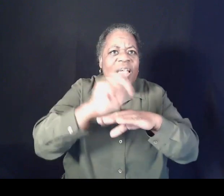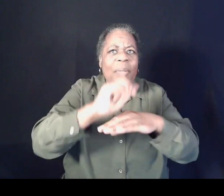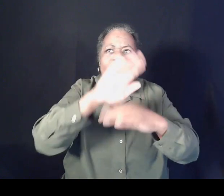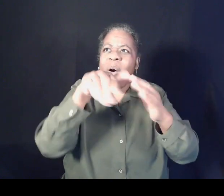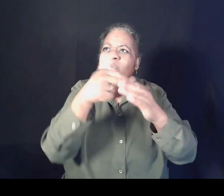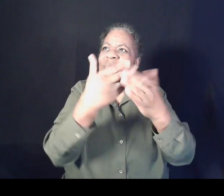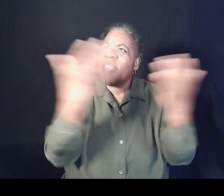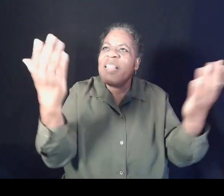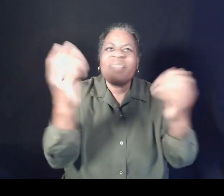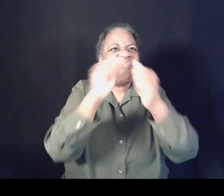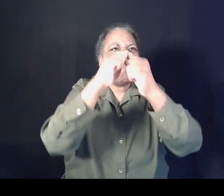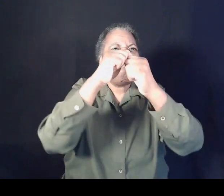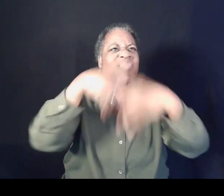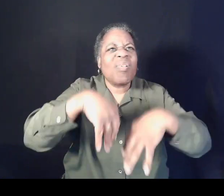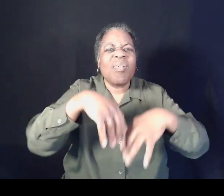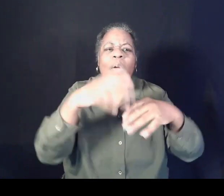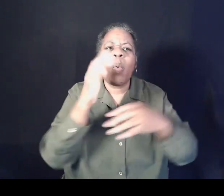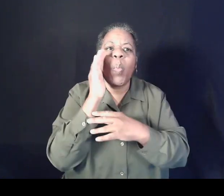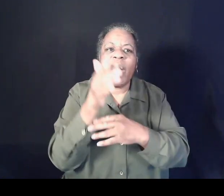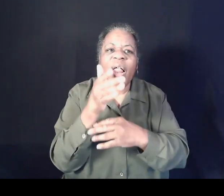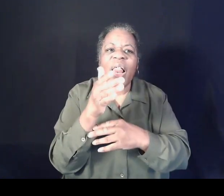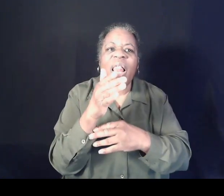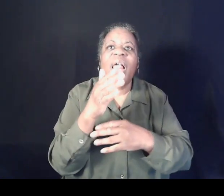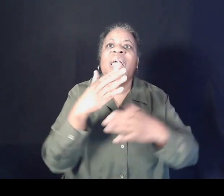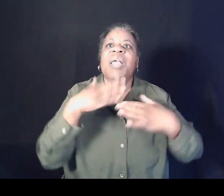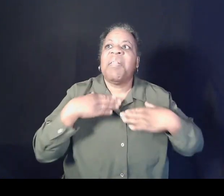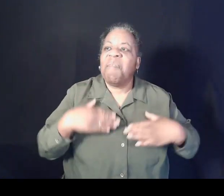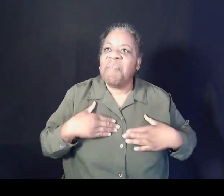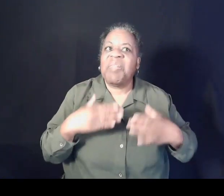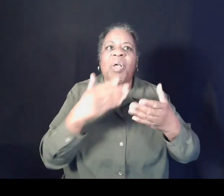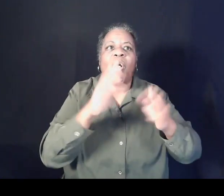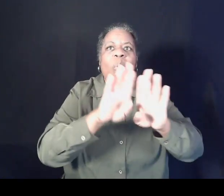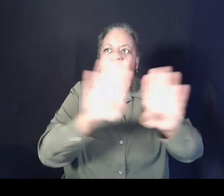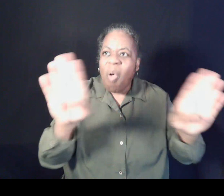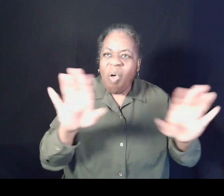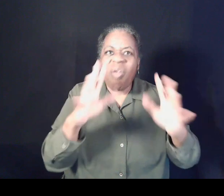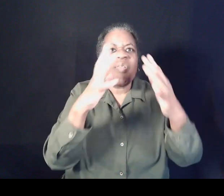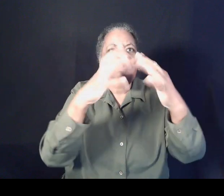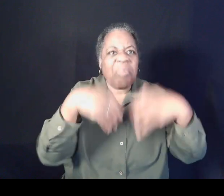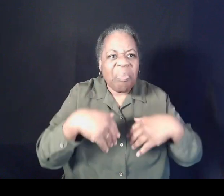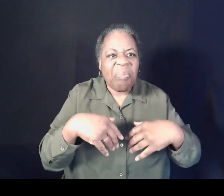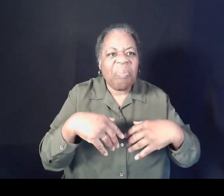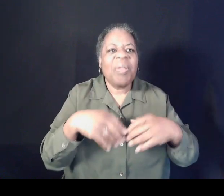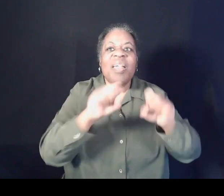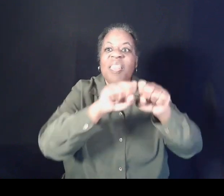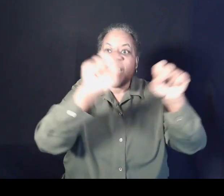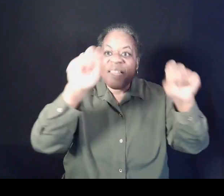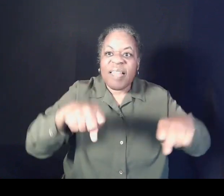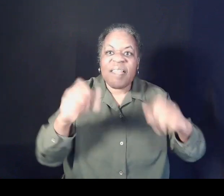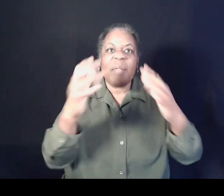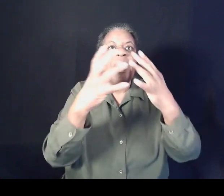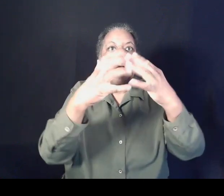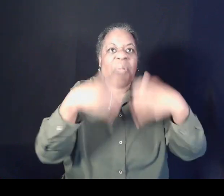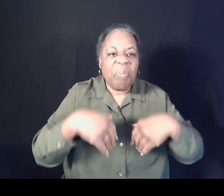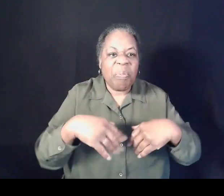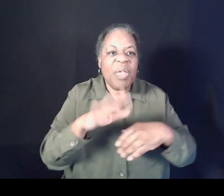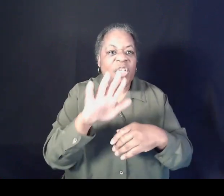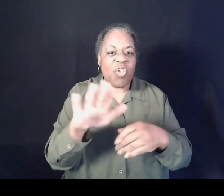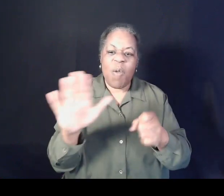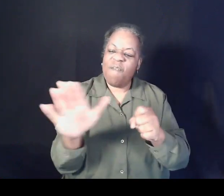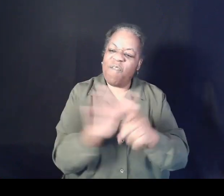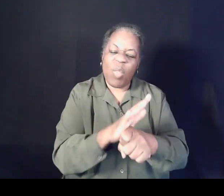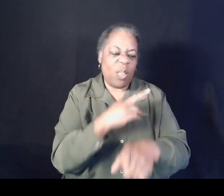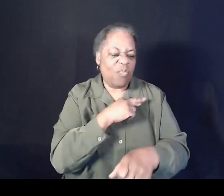crashing down. And I don't just mean the physical walls and the roof, and I don't just mean the Sunday system. I mean your entire